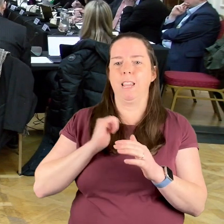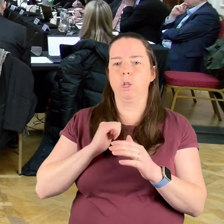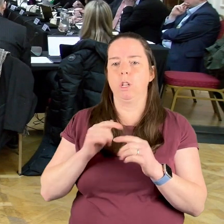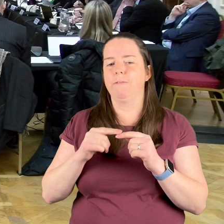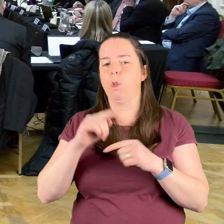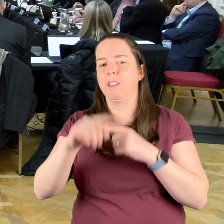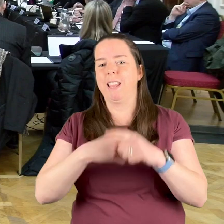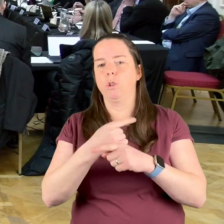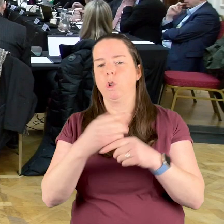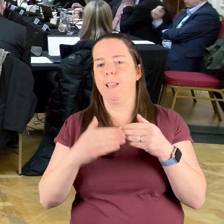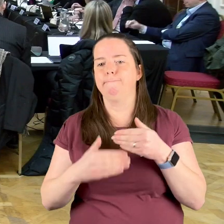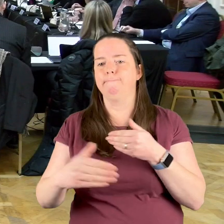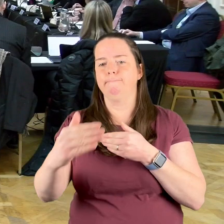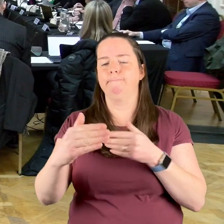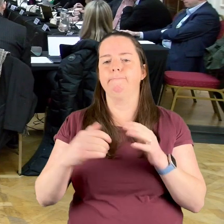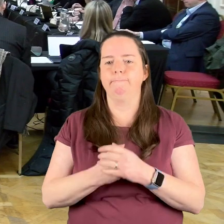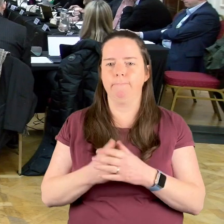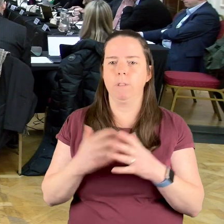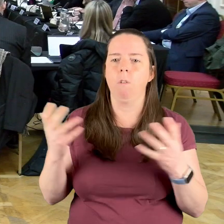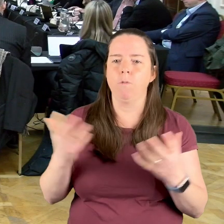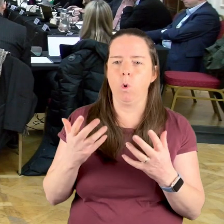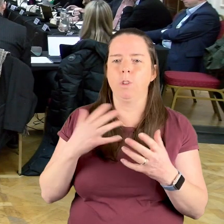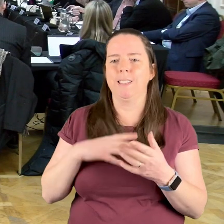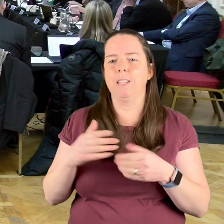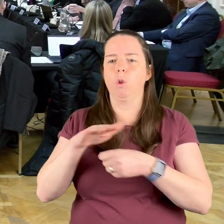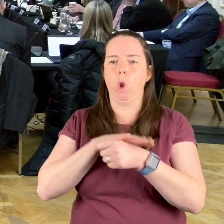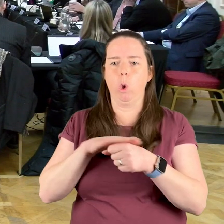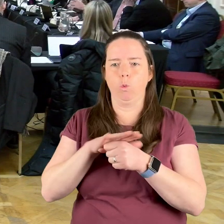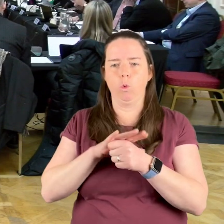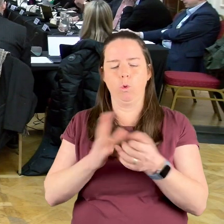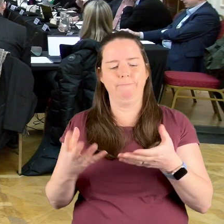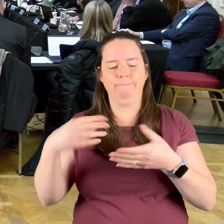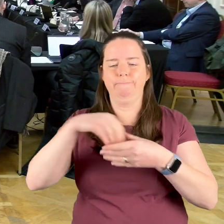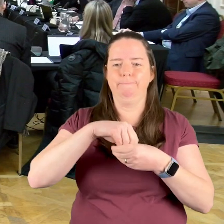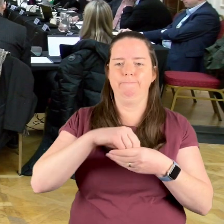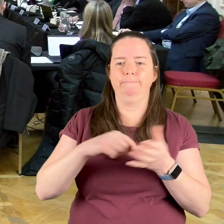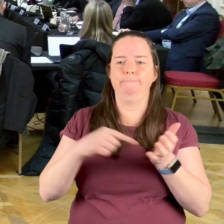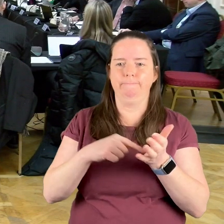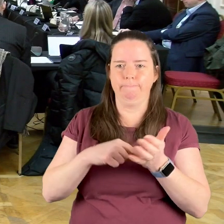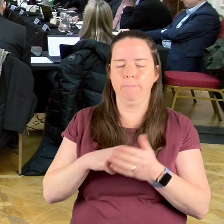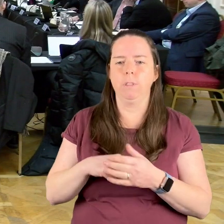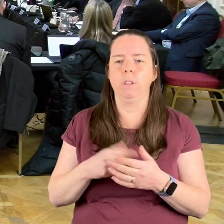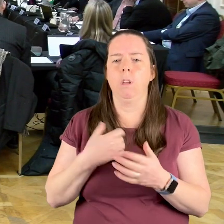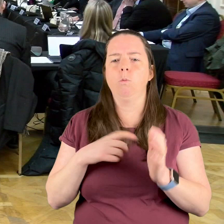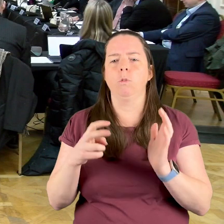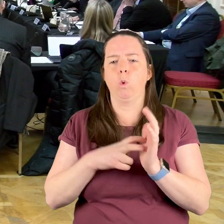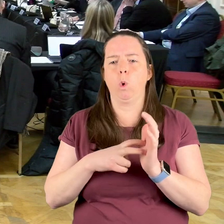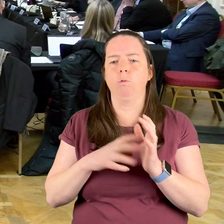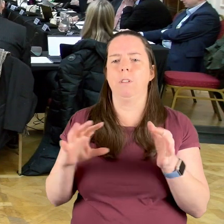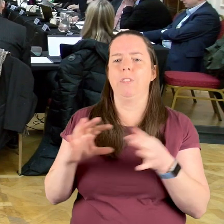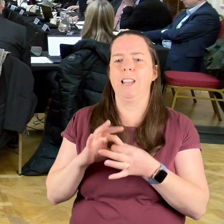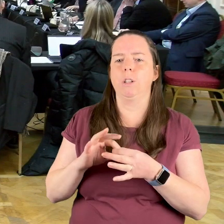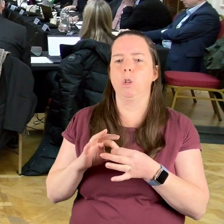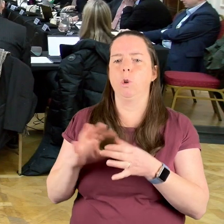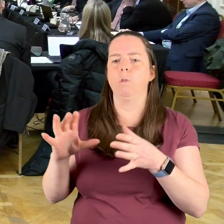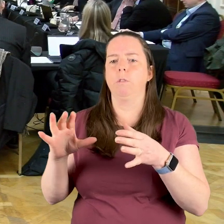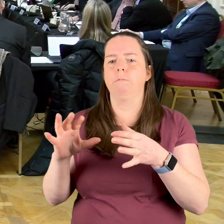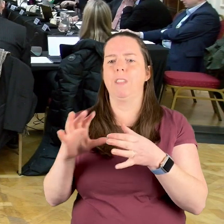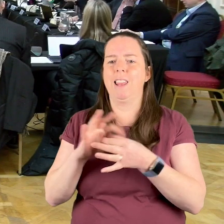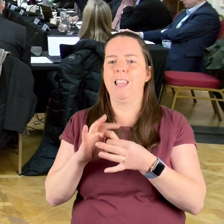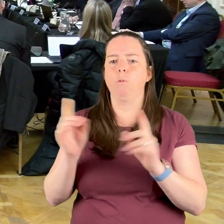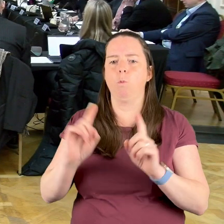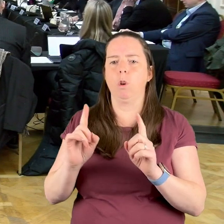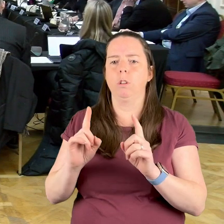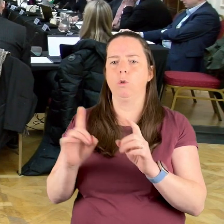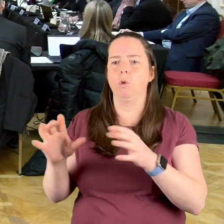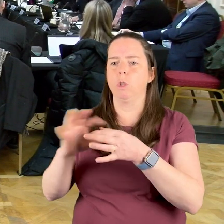course, we need to add the local flavour to that too. And I would also note the link to the joint forward plan as